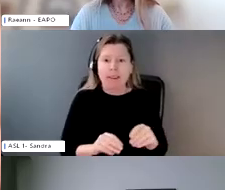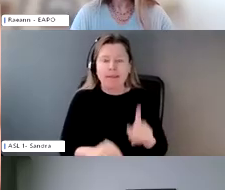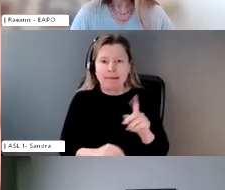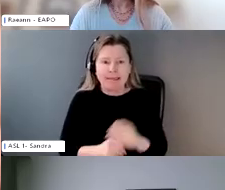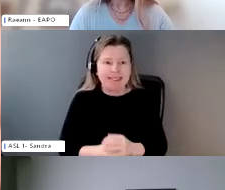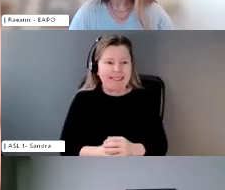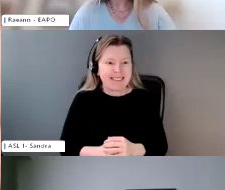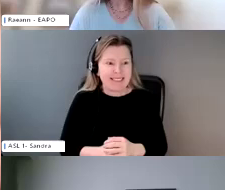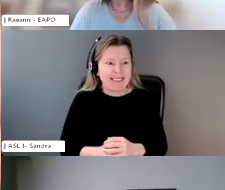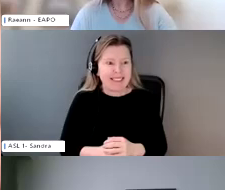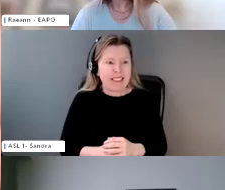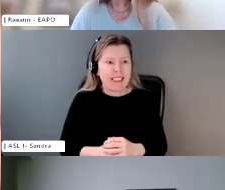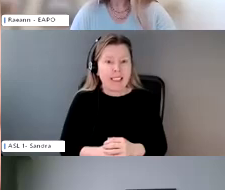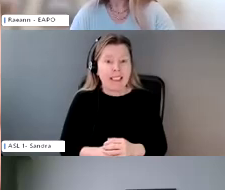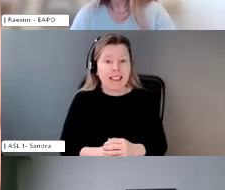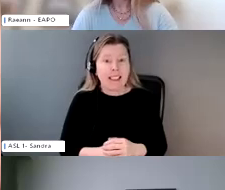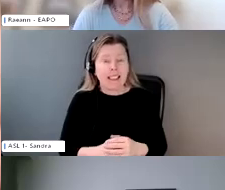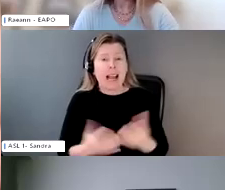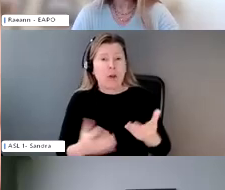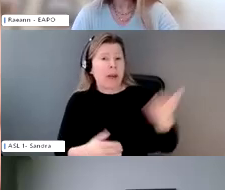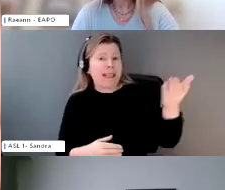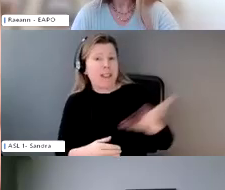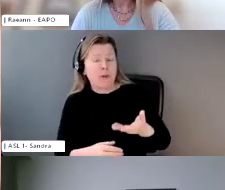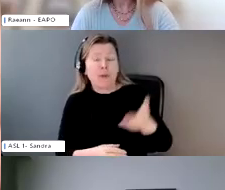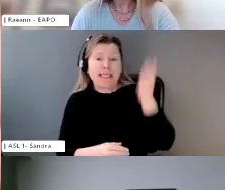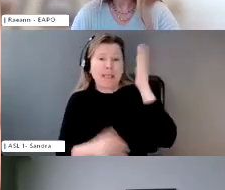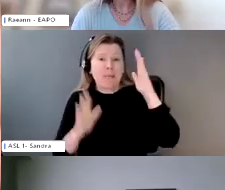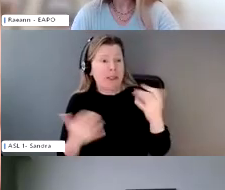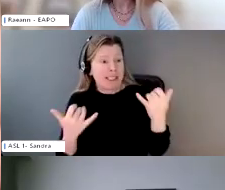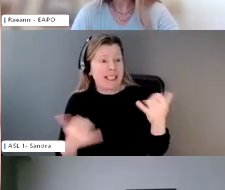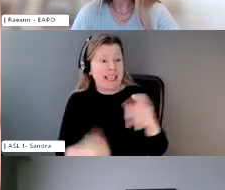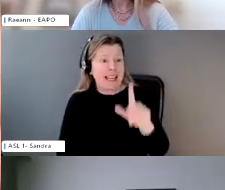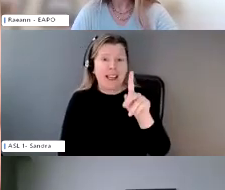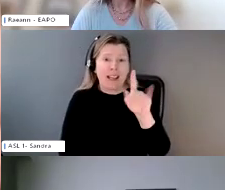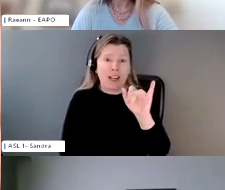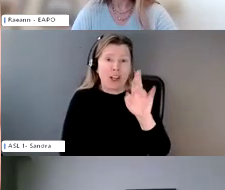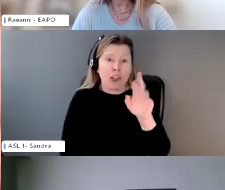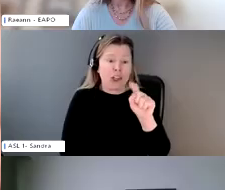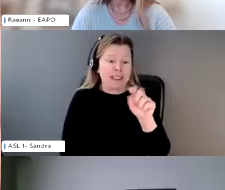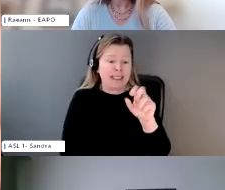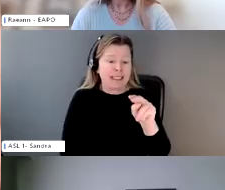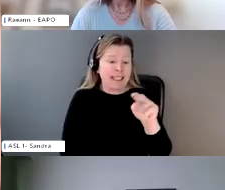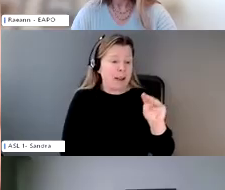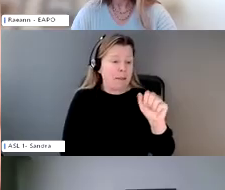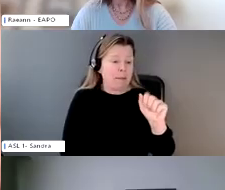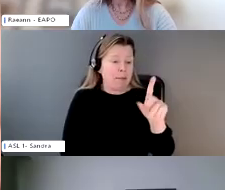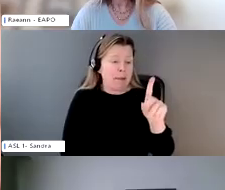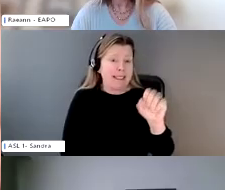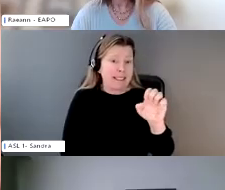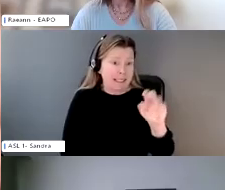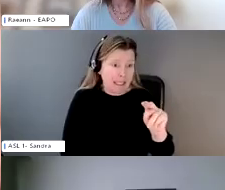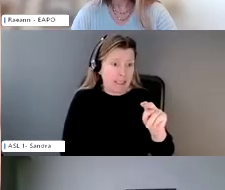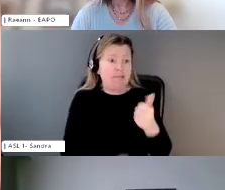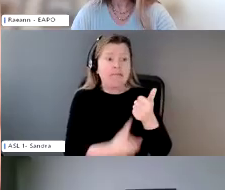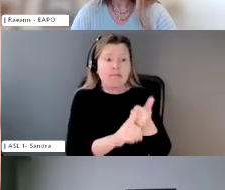I'd like to present or introduce our speaker today. So Kirsten Madsen, as I indicated at the beginning, she is a